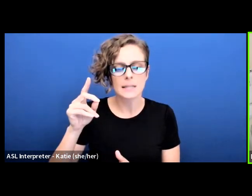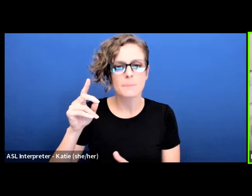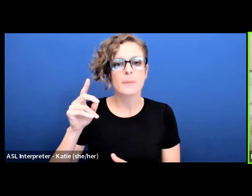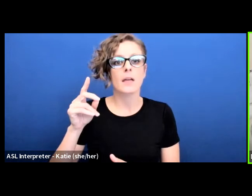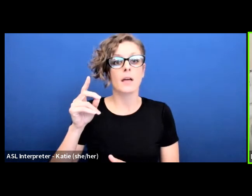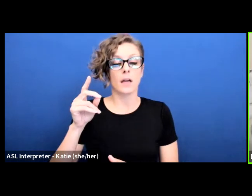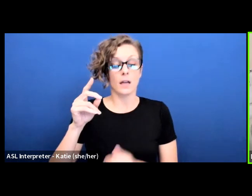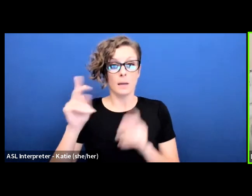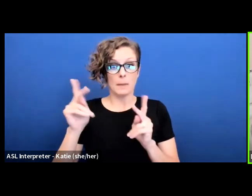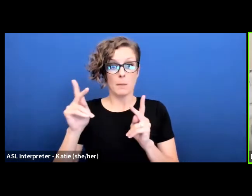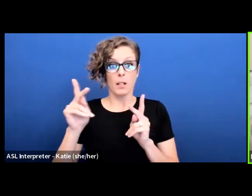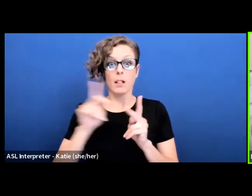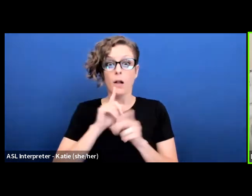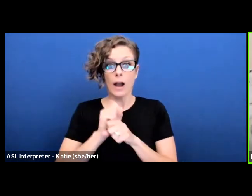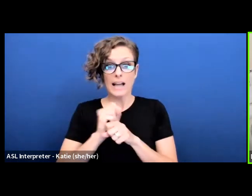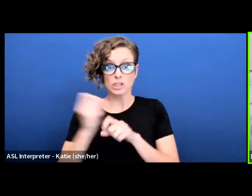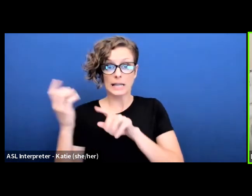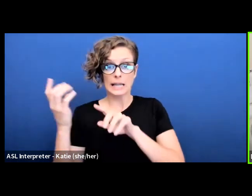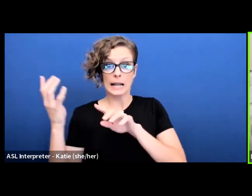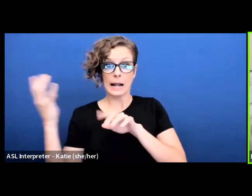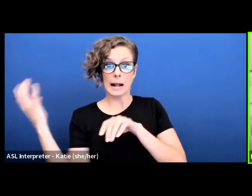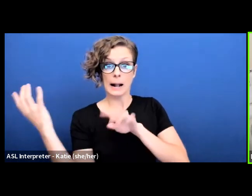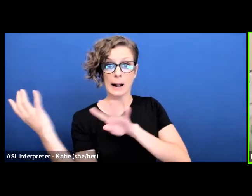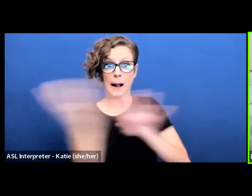the pharmacies really kind of